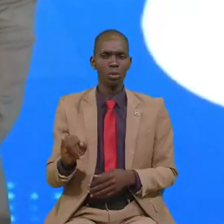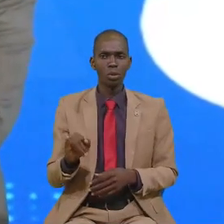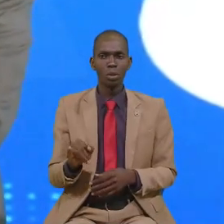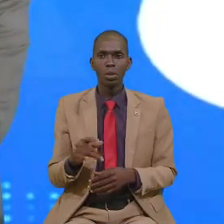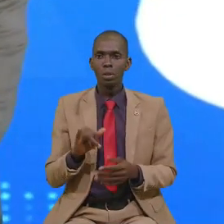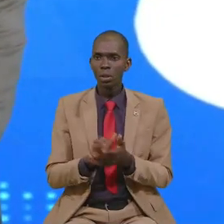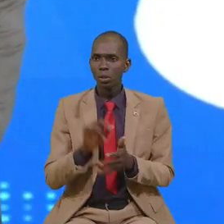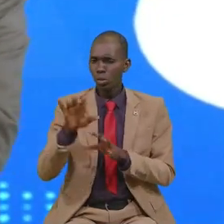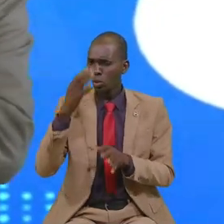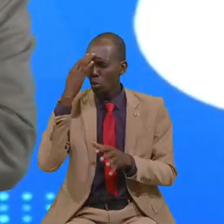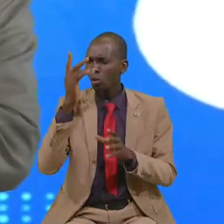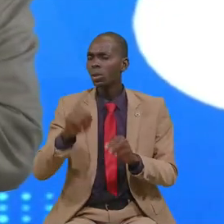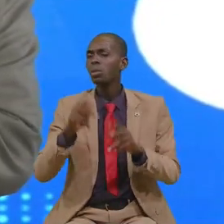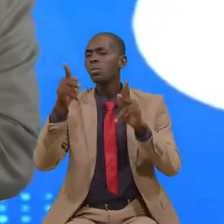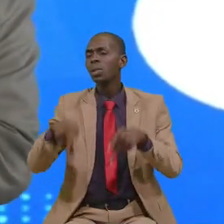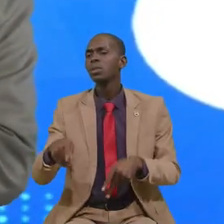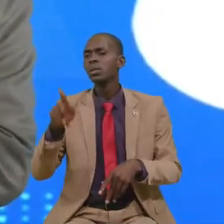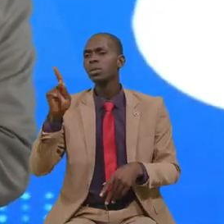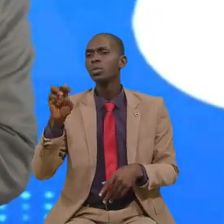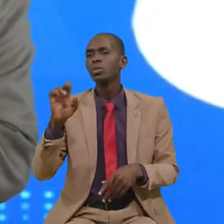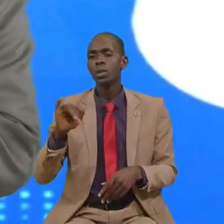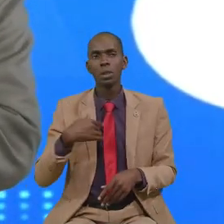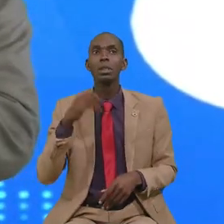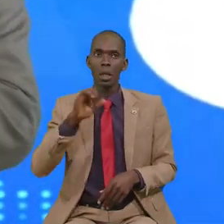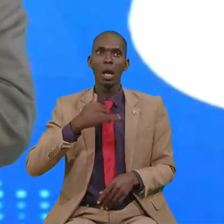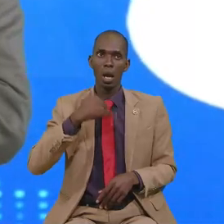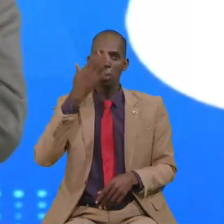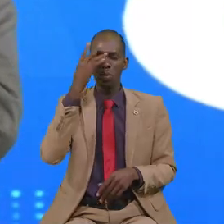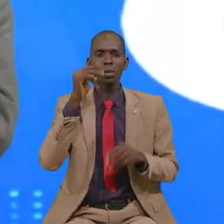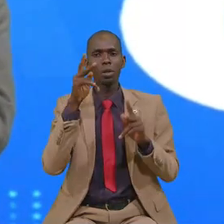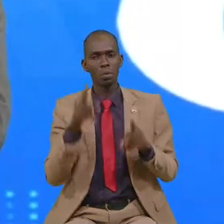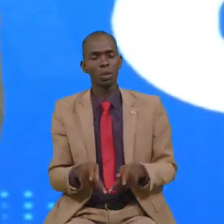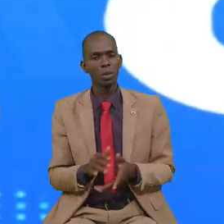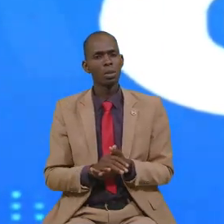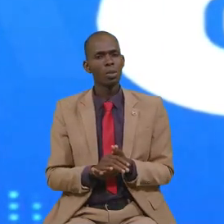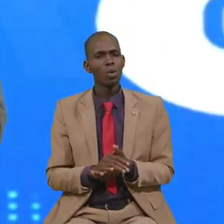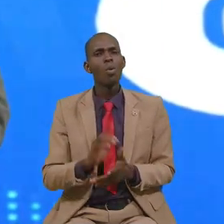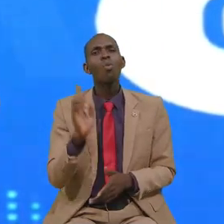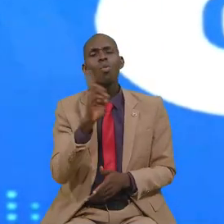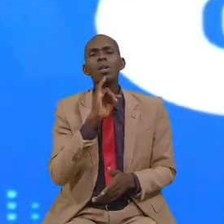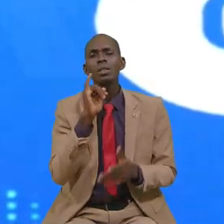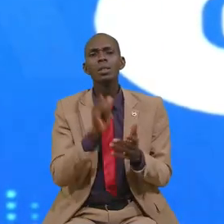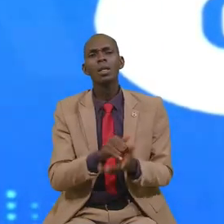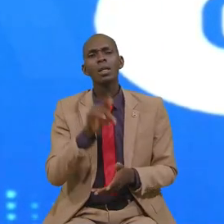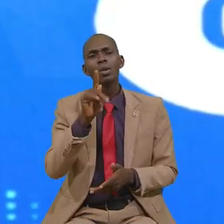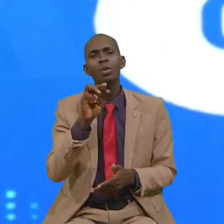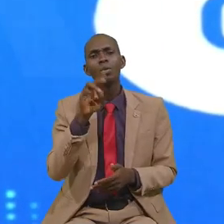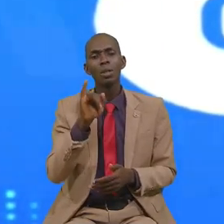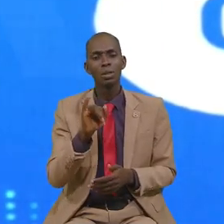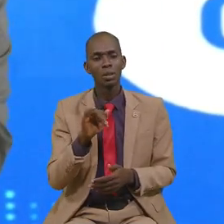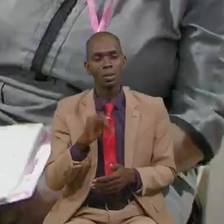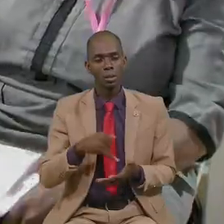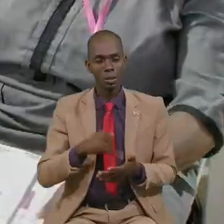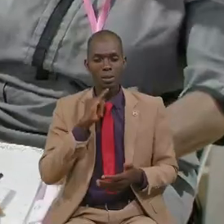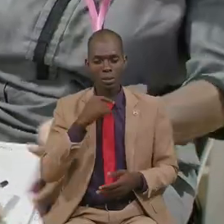that Kumuyi? I said, yes, by the grace of God. And he said, where is he? I said, he's the one standing before